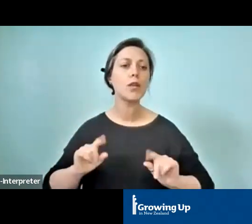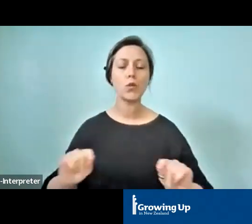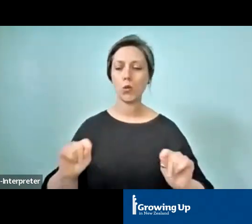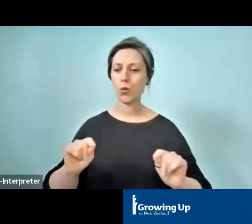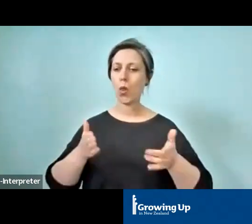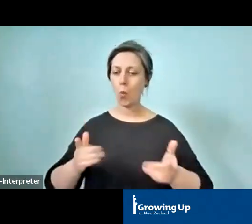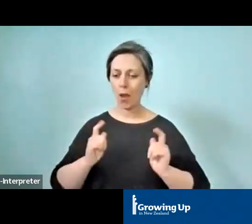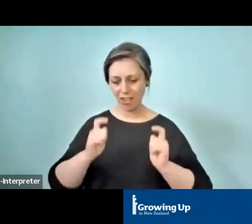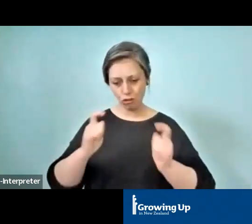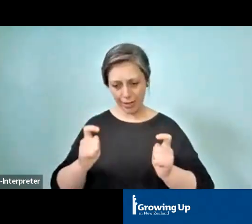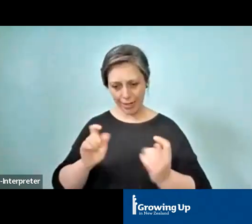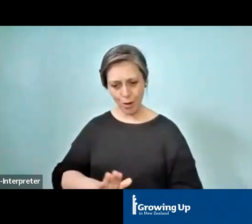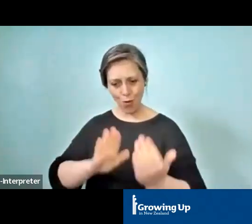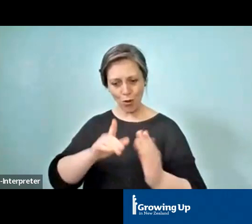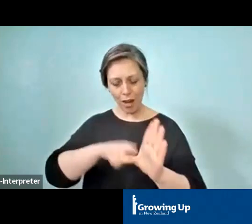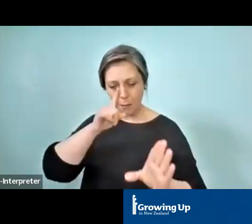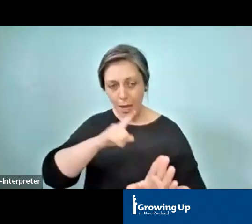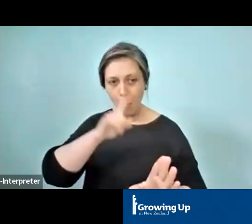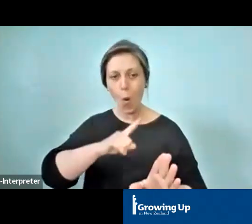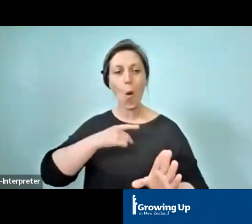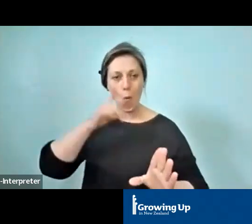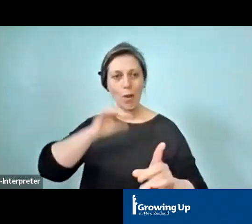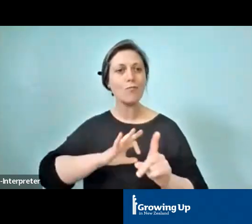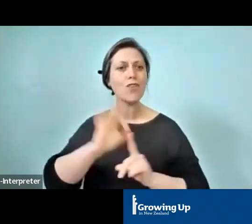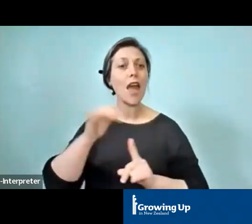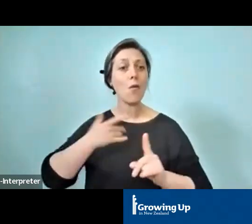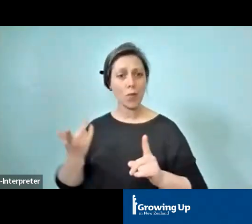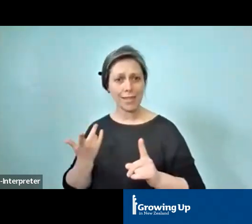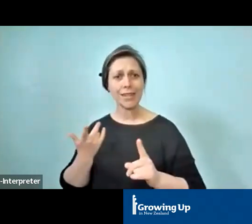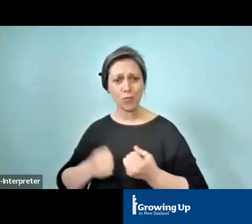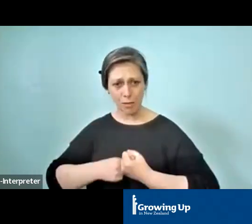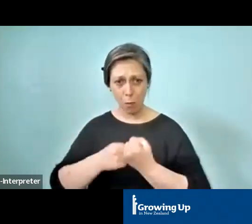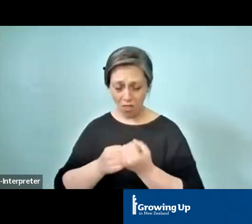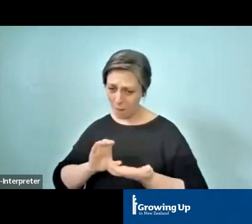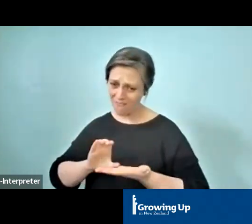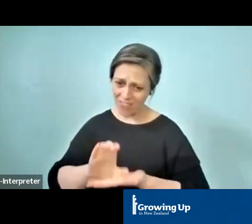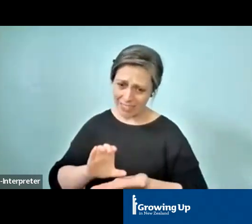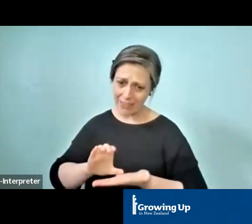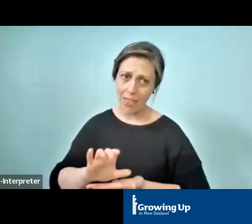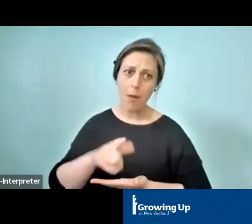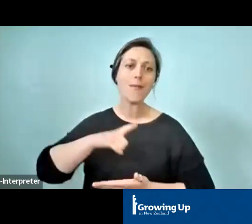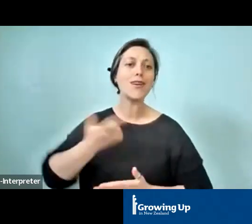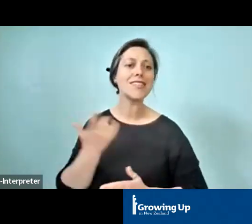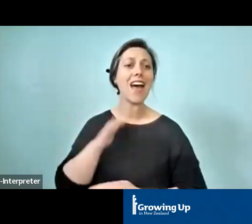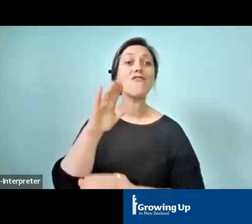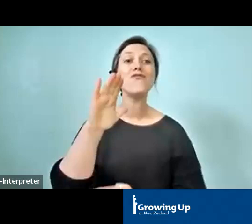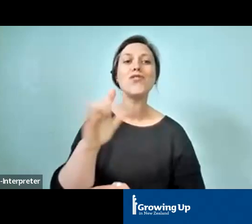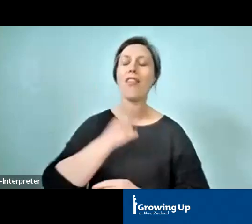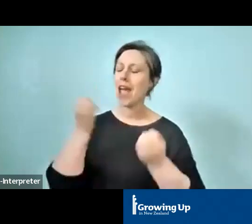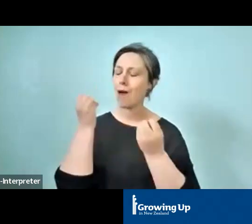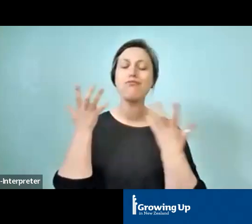people. And we need to invest in our young people because they truly are our future. And they are bright, they